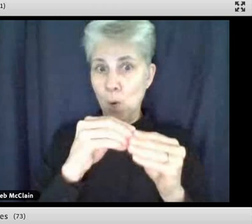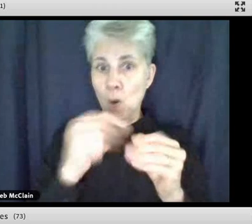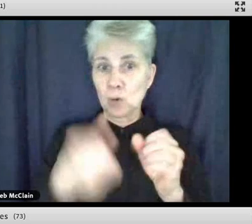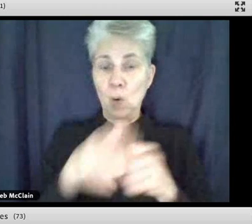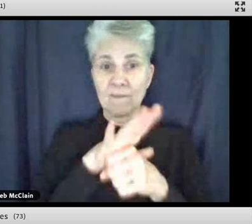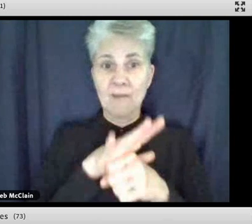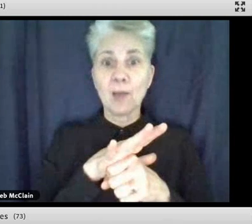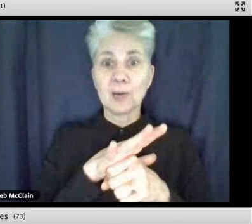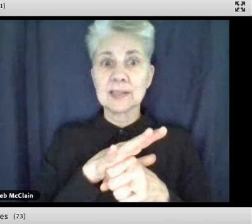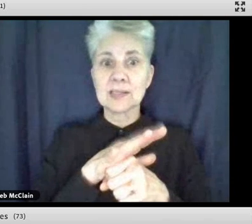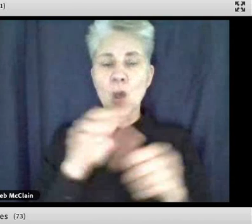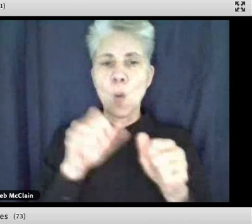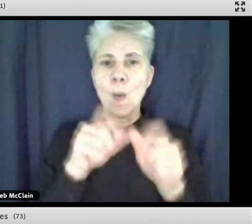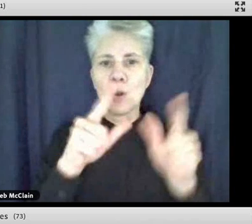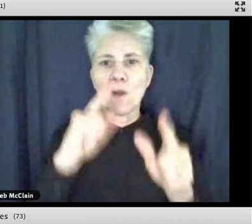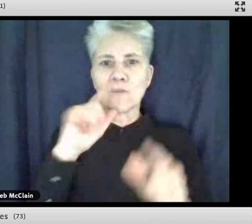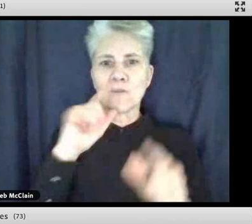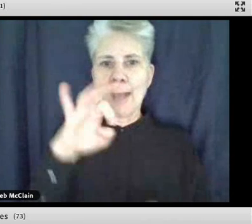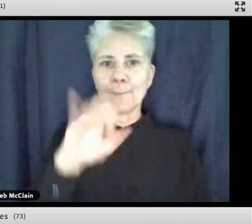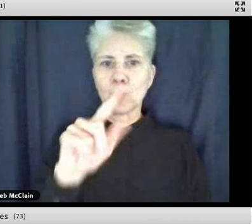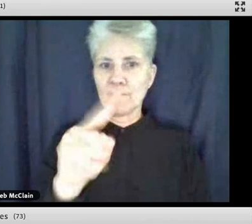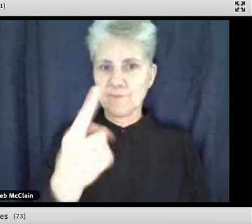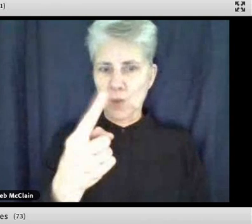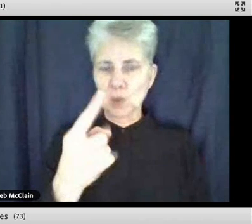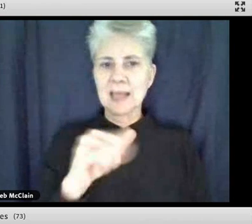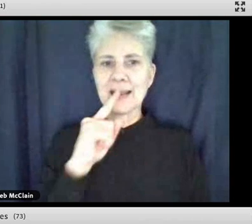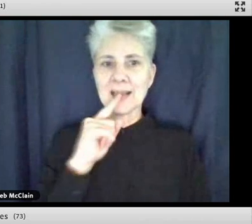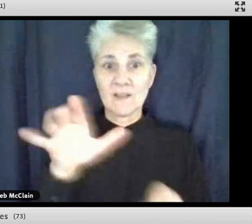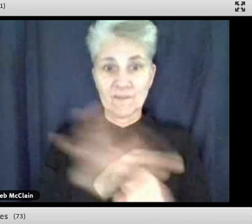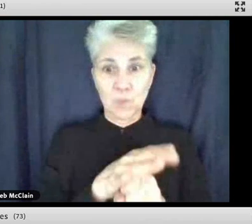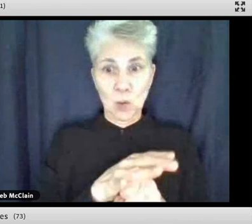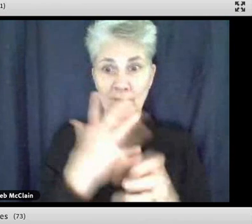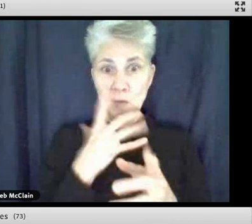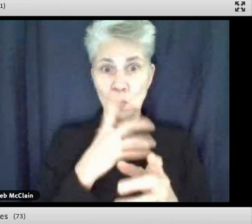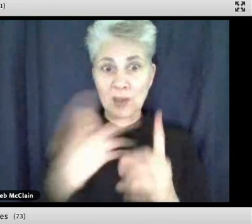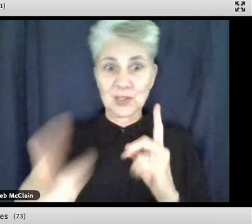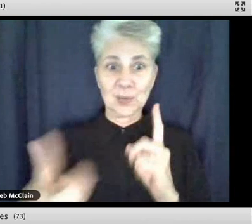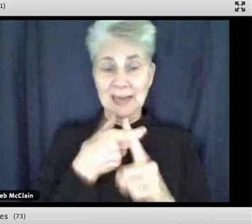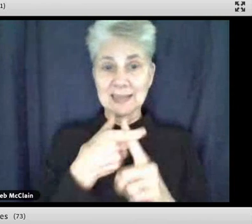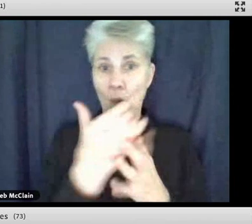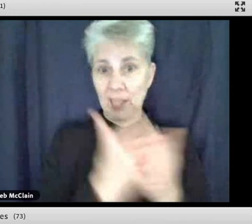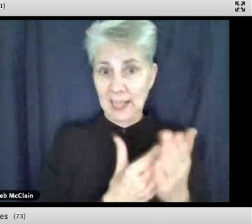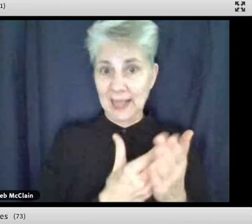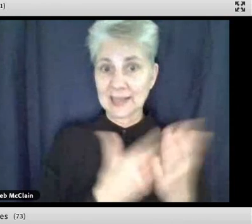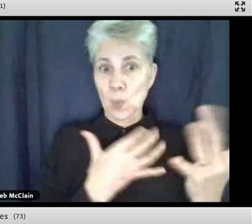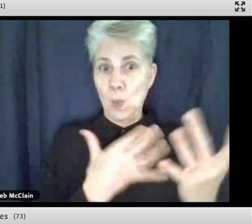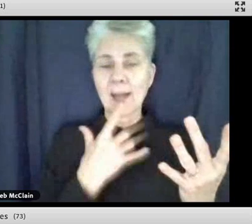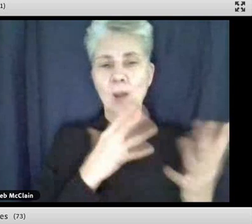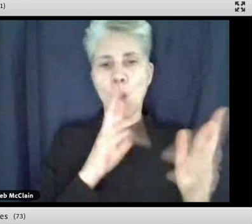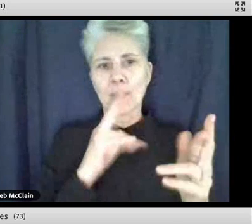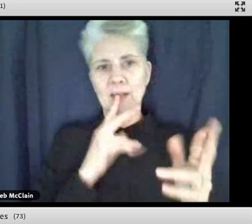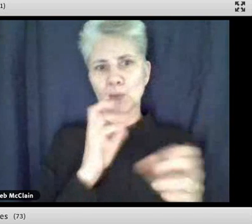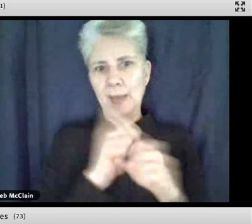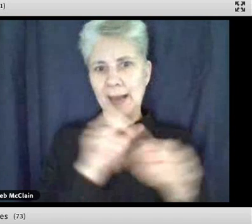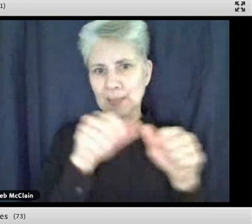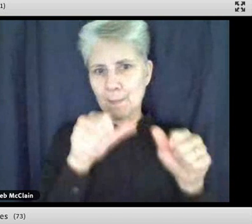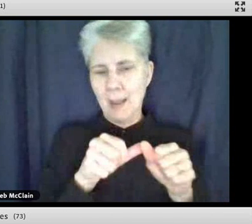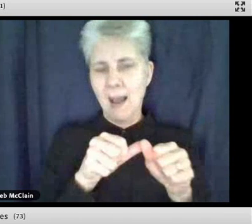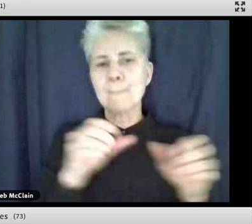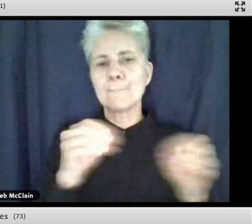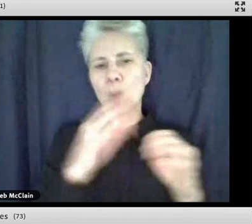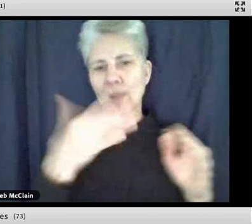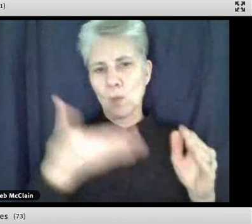coronavirus webinar scheduled for April 1st, and it is full, but if you would like to snag a seat on the waiting list in hopes that you might get a spot, you're more